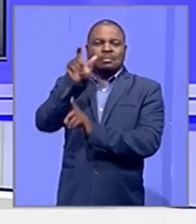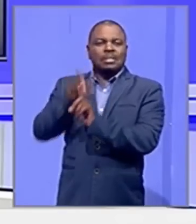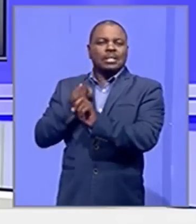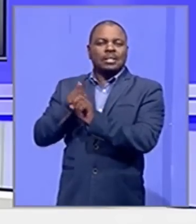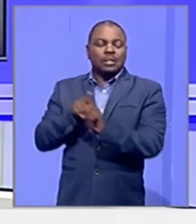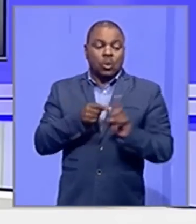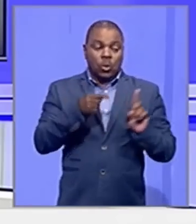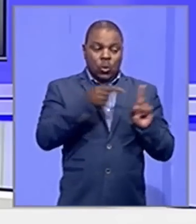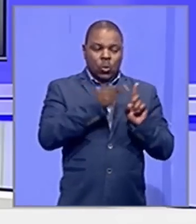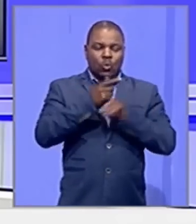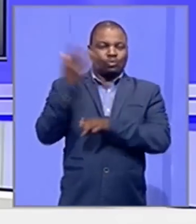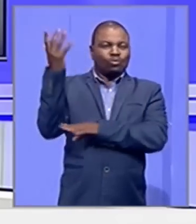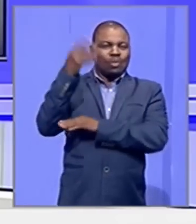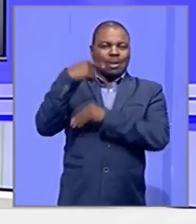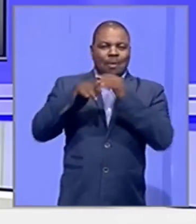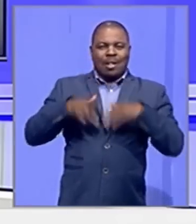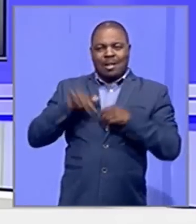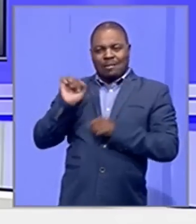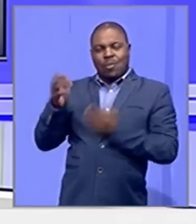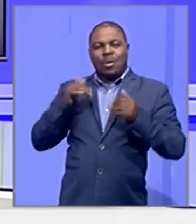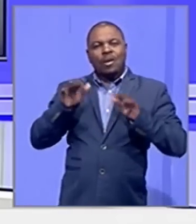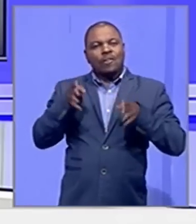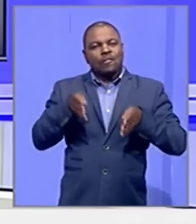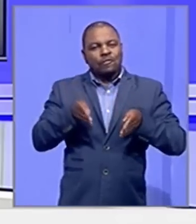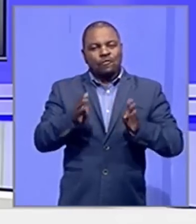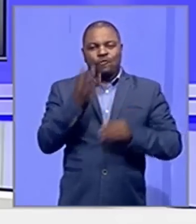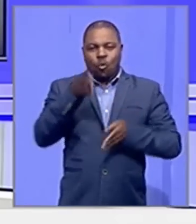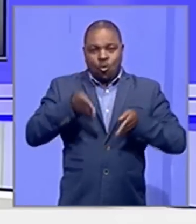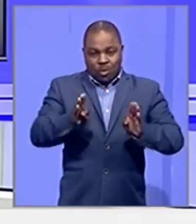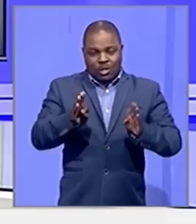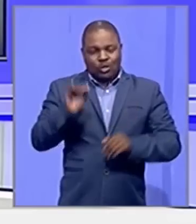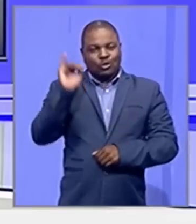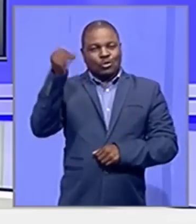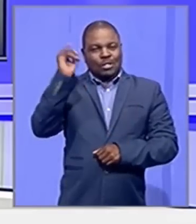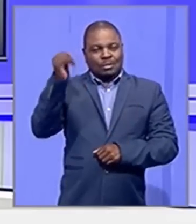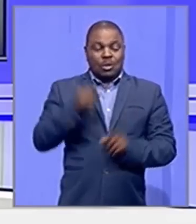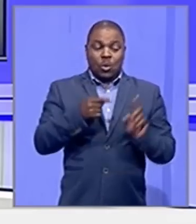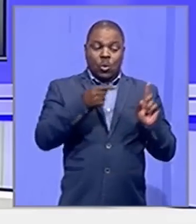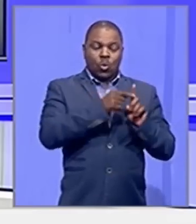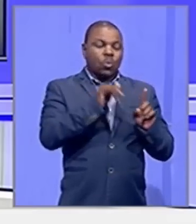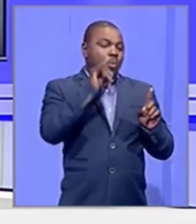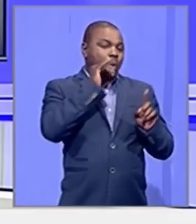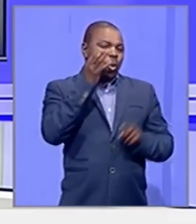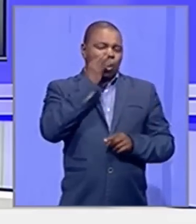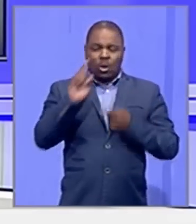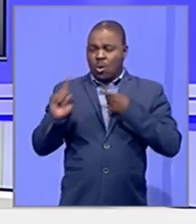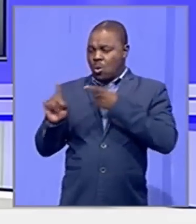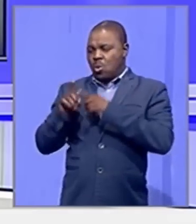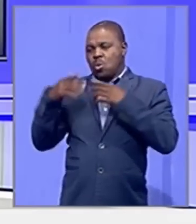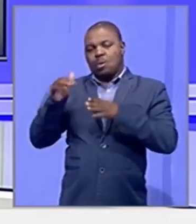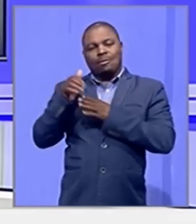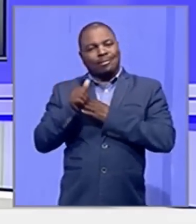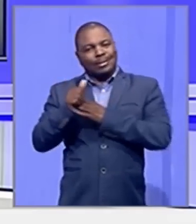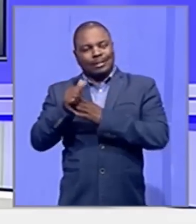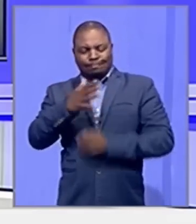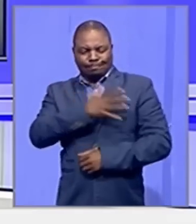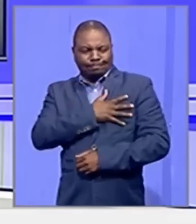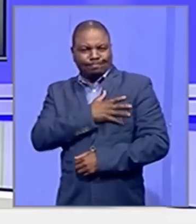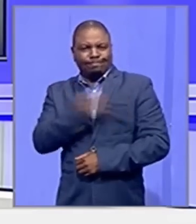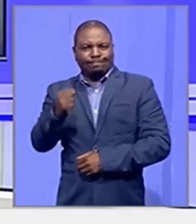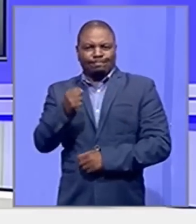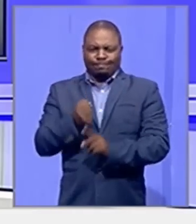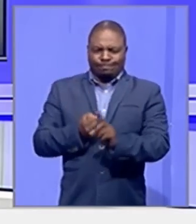fana ka tša bophelo bja gagwe ka 4 Ways go la Johannesburg, Mpeki o re Motlana e be e le moetapele wa go setšhabe selo ge